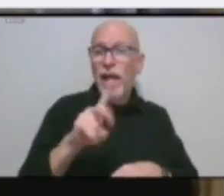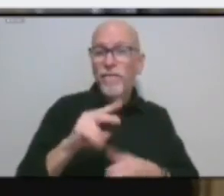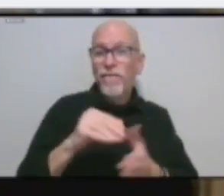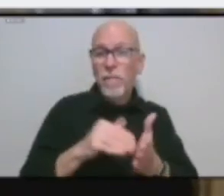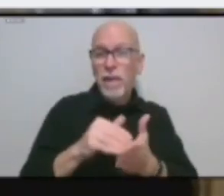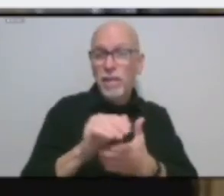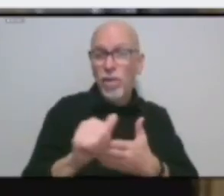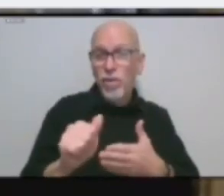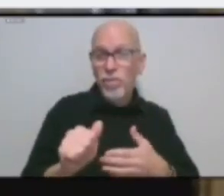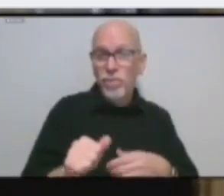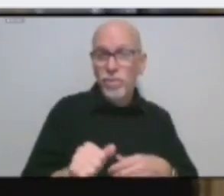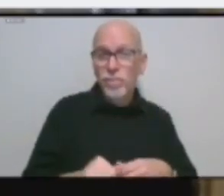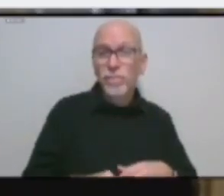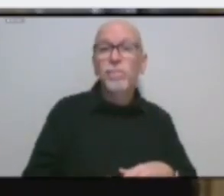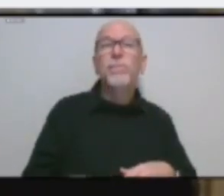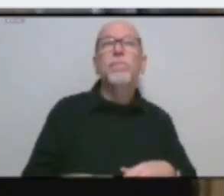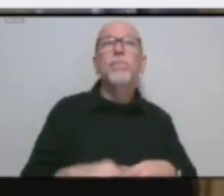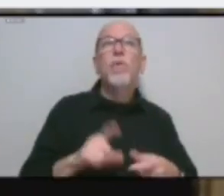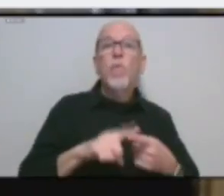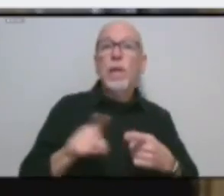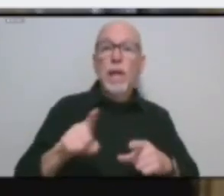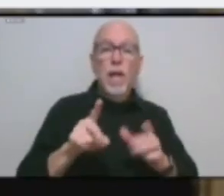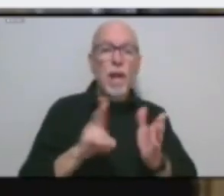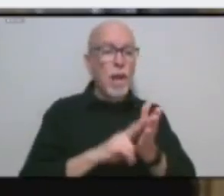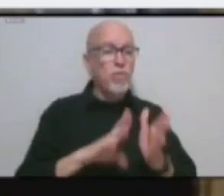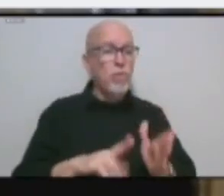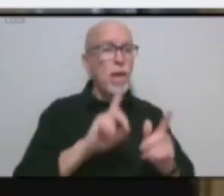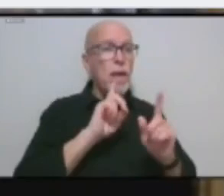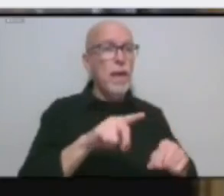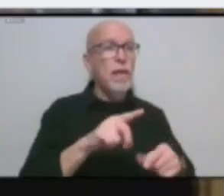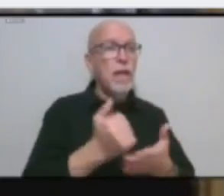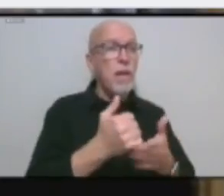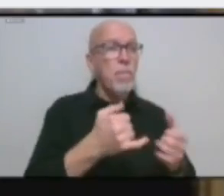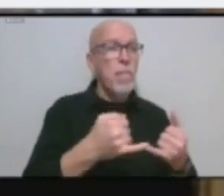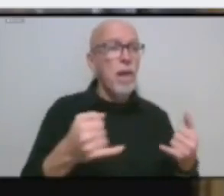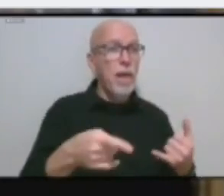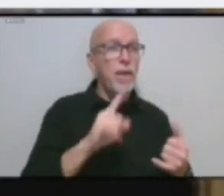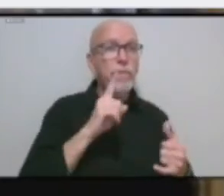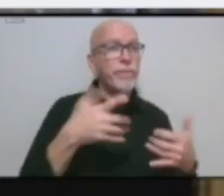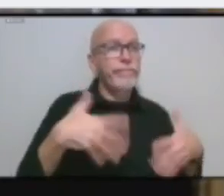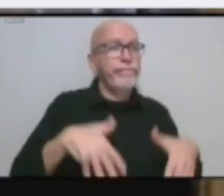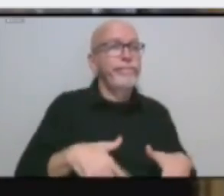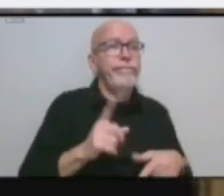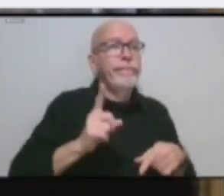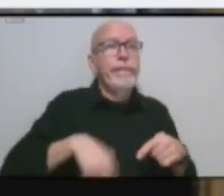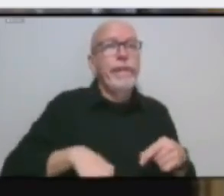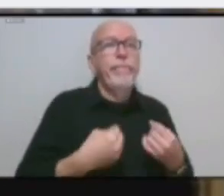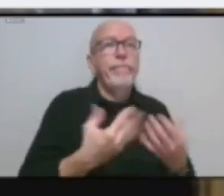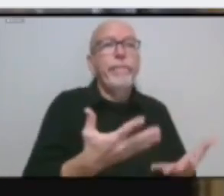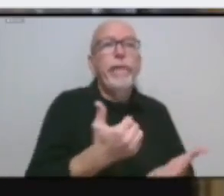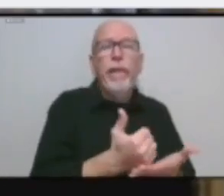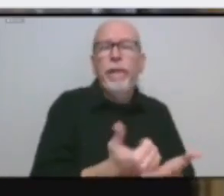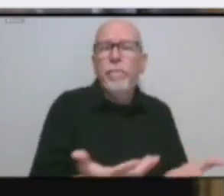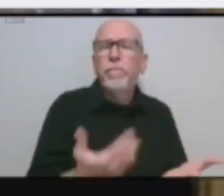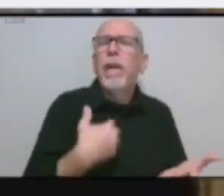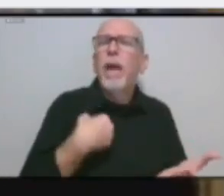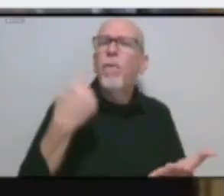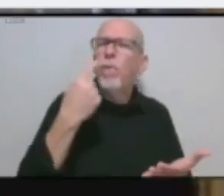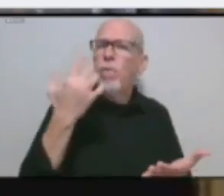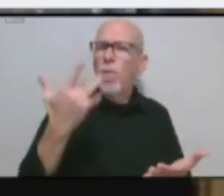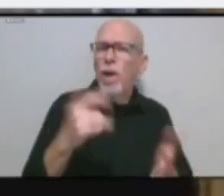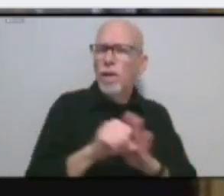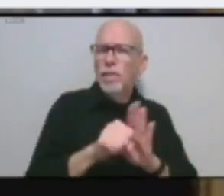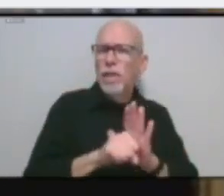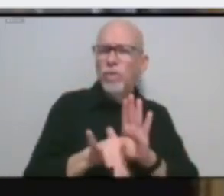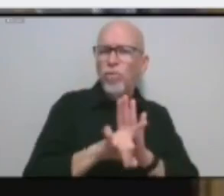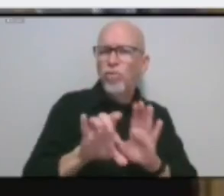when it appears that the contractors answering the unemployment helpline really can't provide much help. And I'm wondering why the state chose to